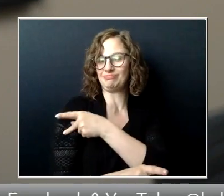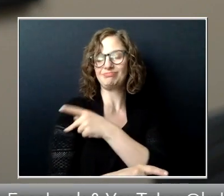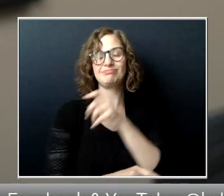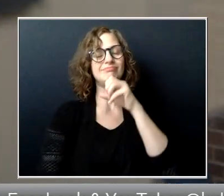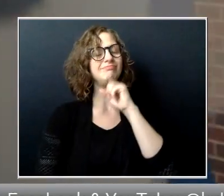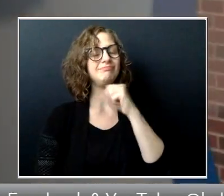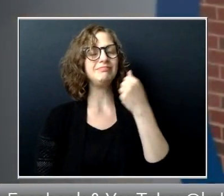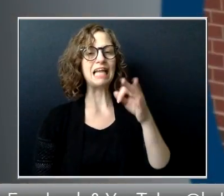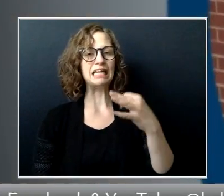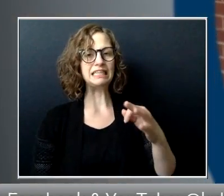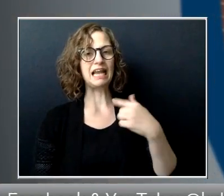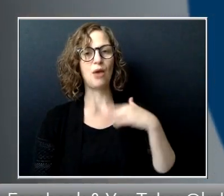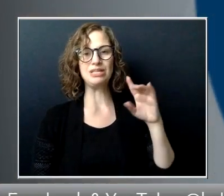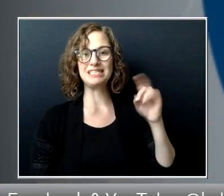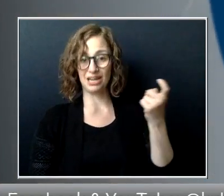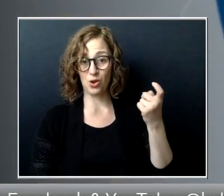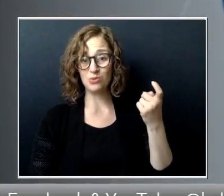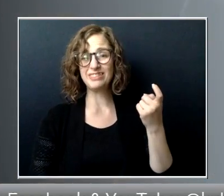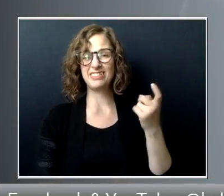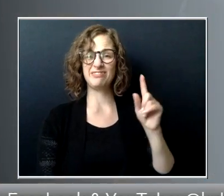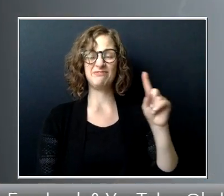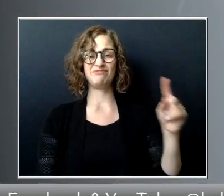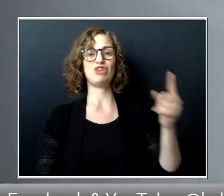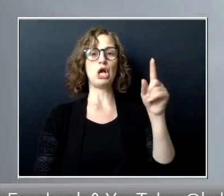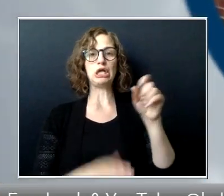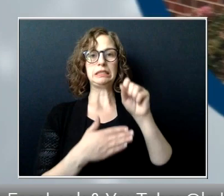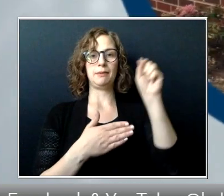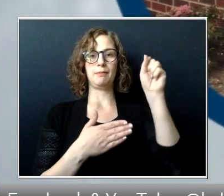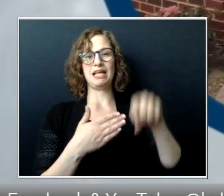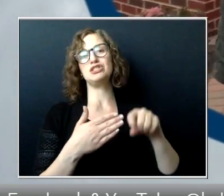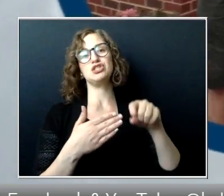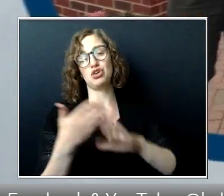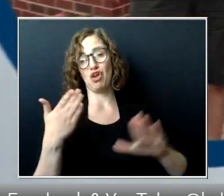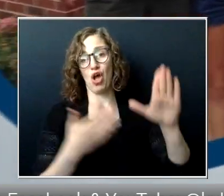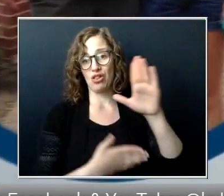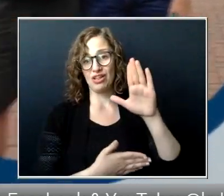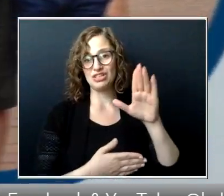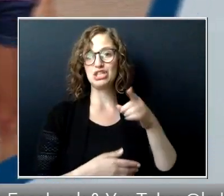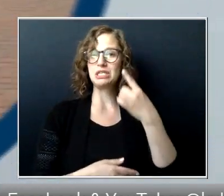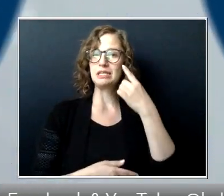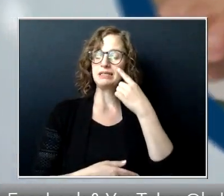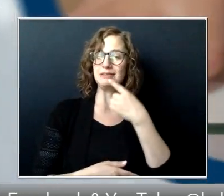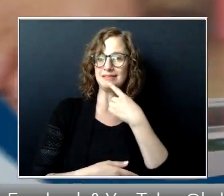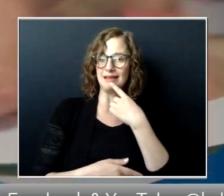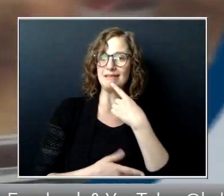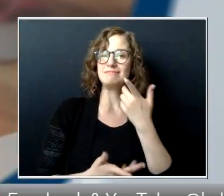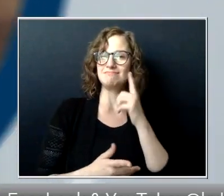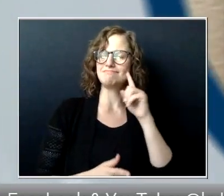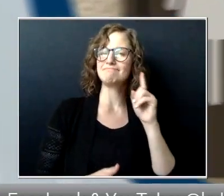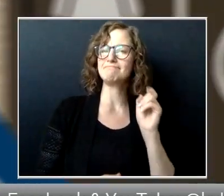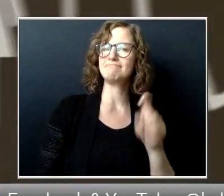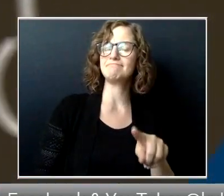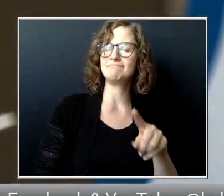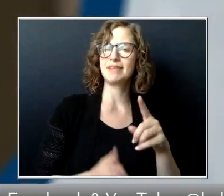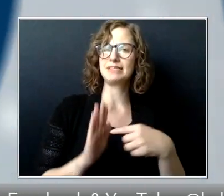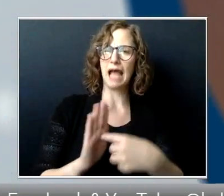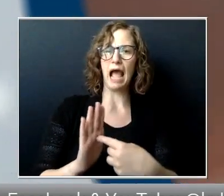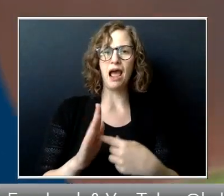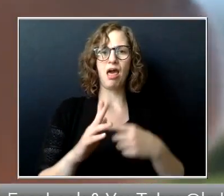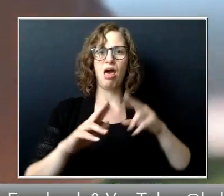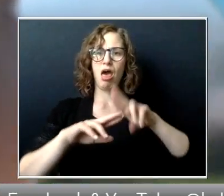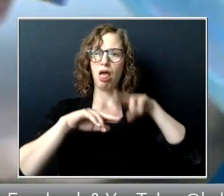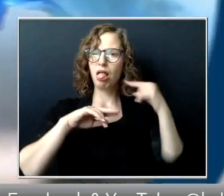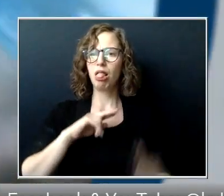semester of college. She says the signs were there before her diagnosis: unexplained weight loss, having to use the restroom constantly, and always being